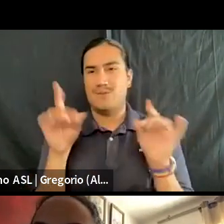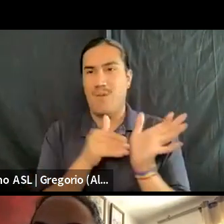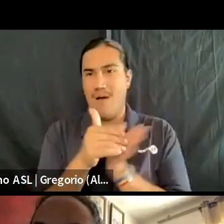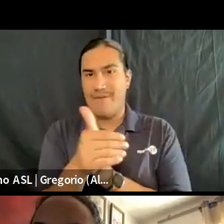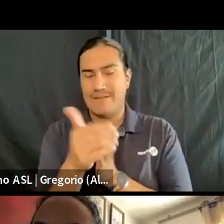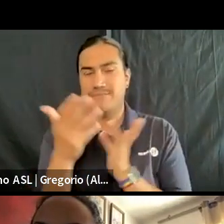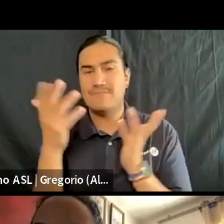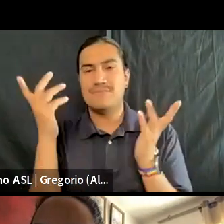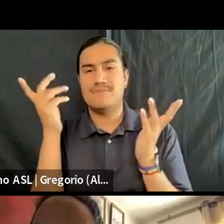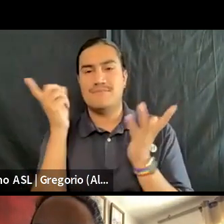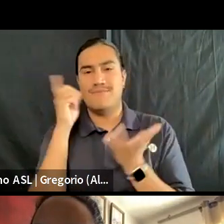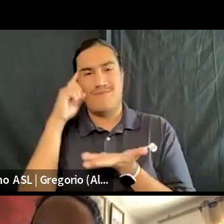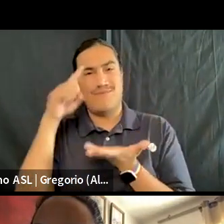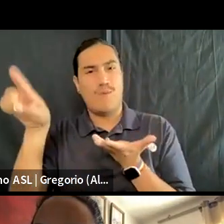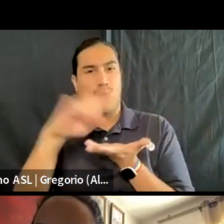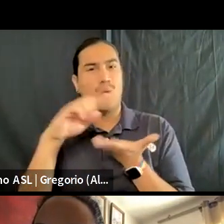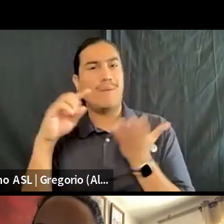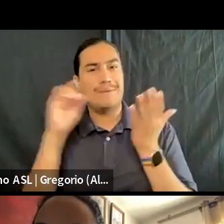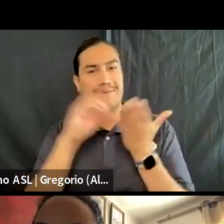the students